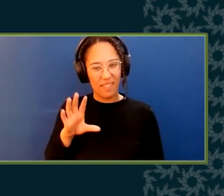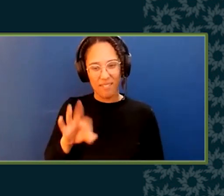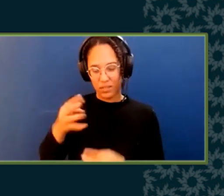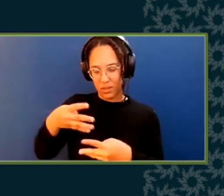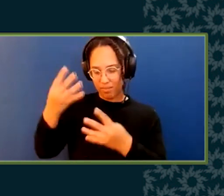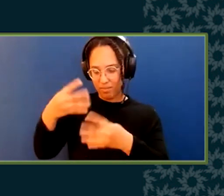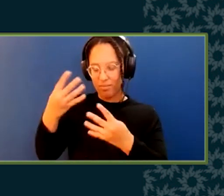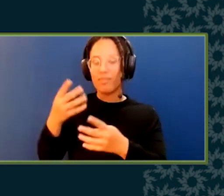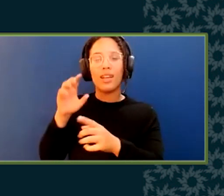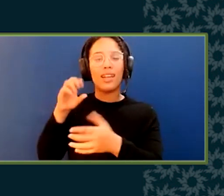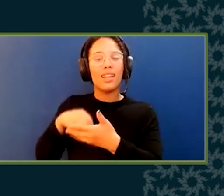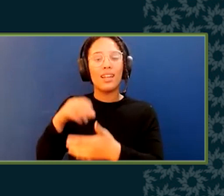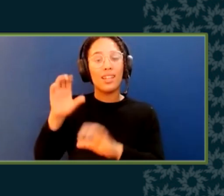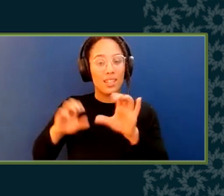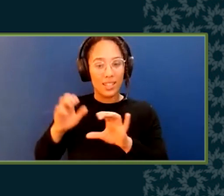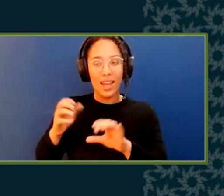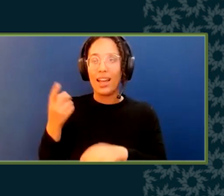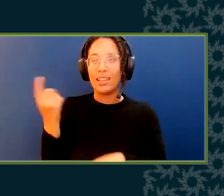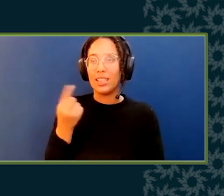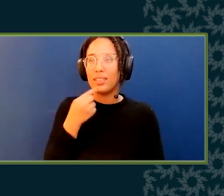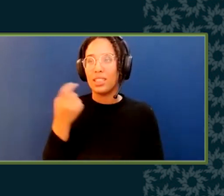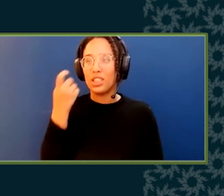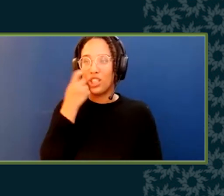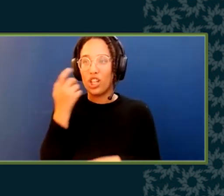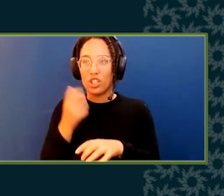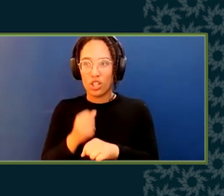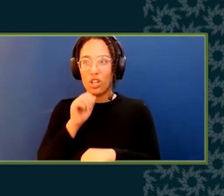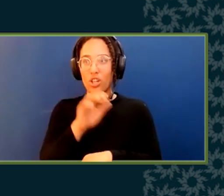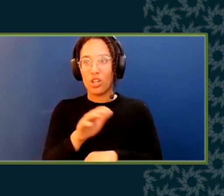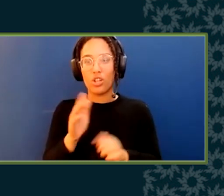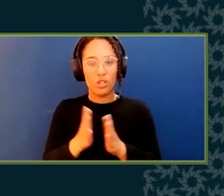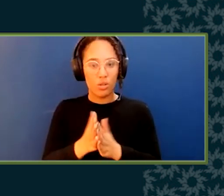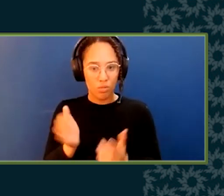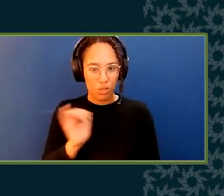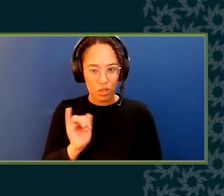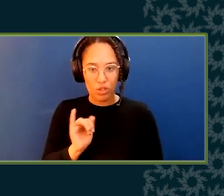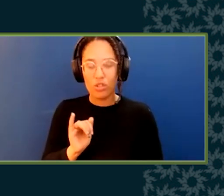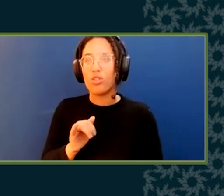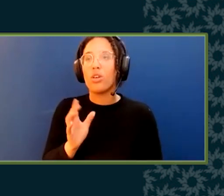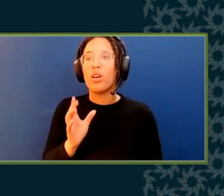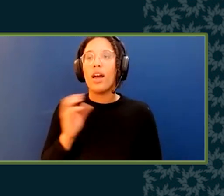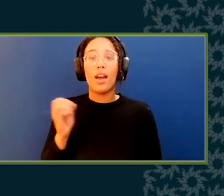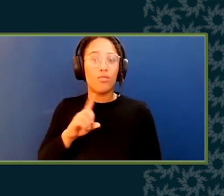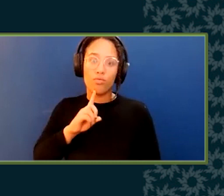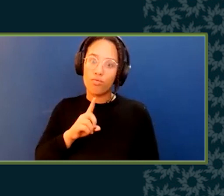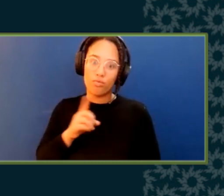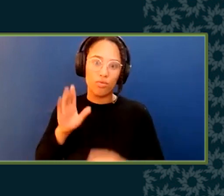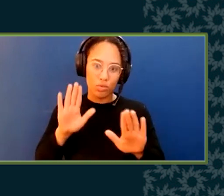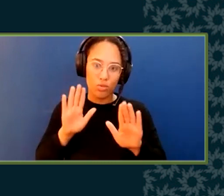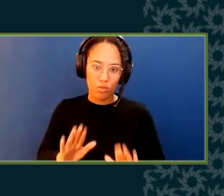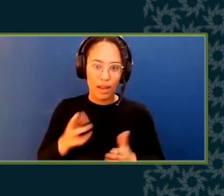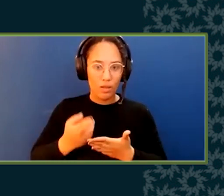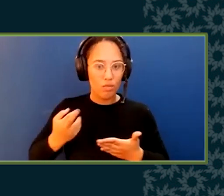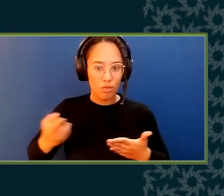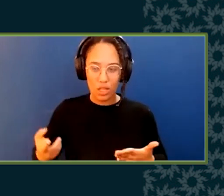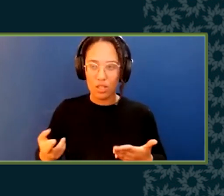this chat. Someone else just got your book as well, who I was messaging with. So yeah, really, really great resource. And I'll just say